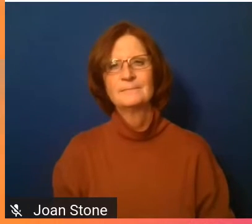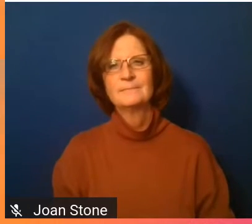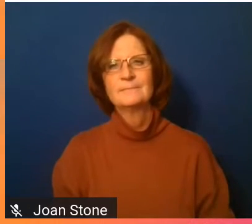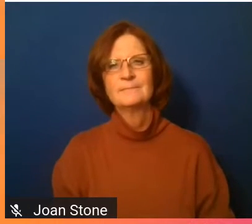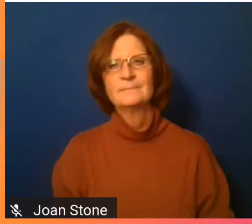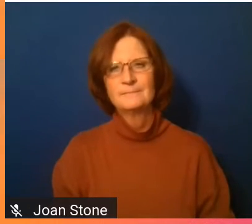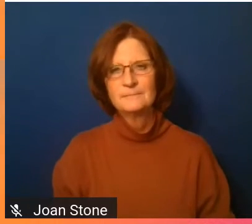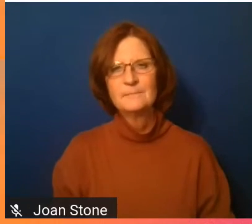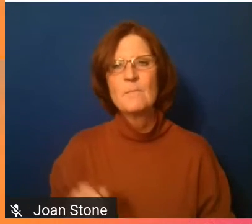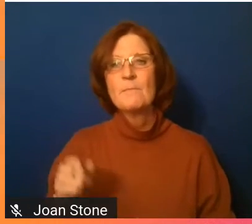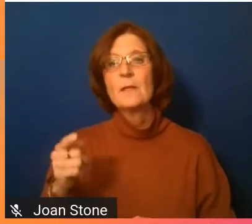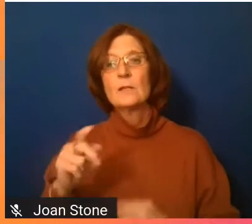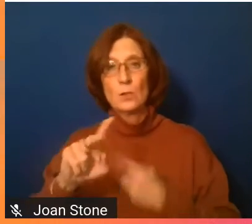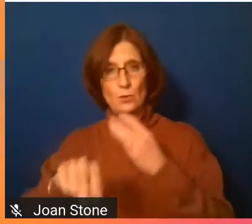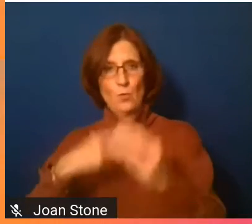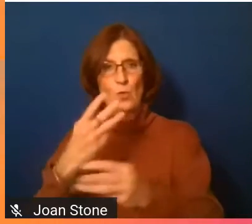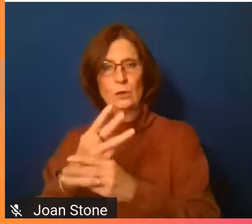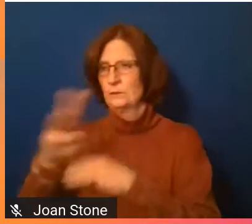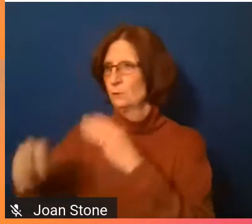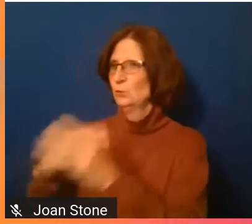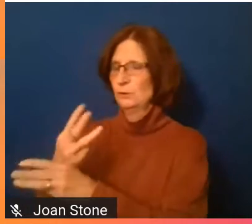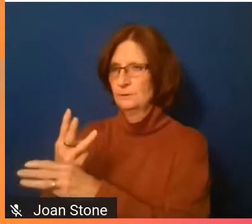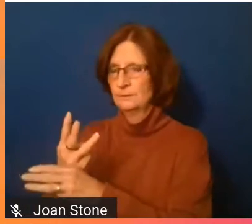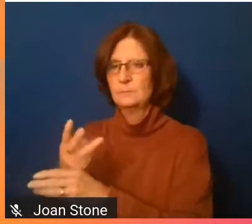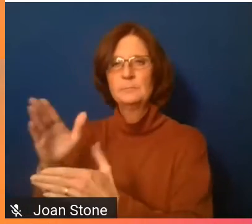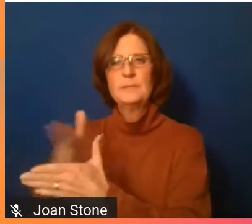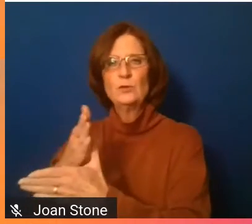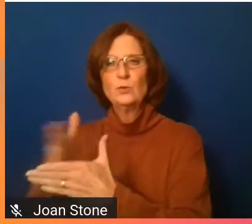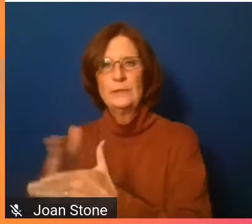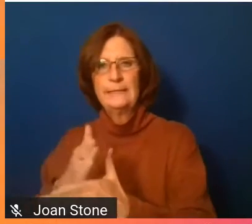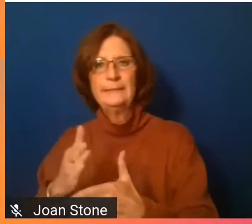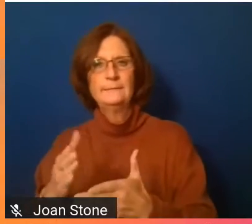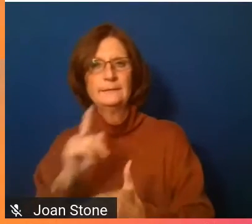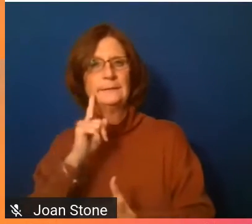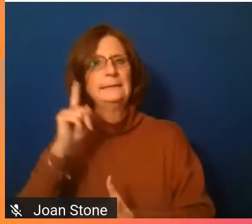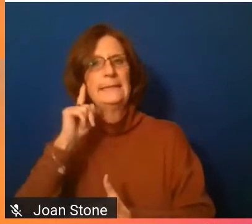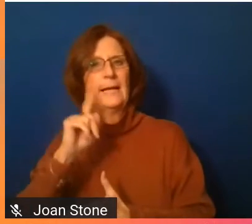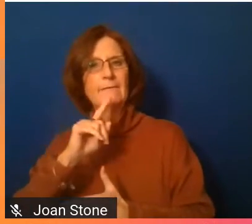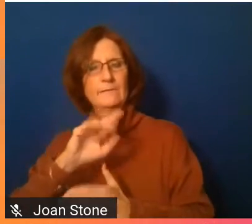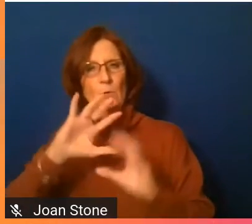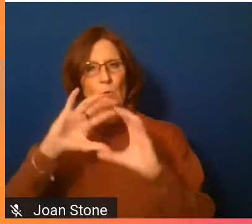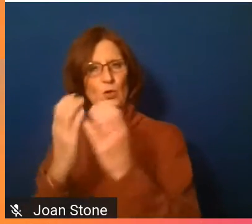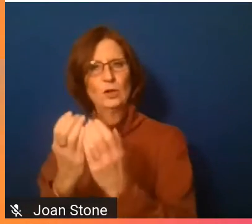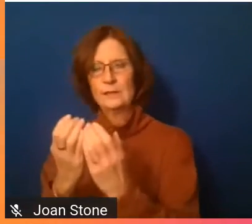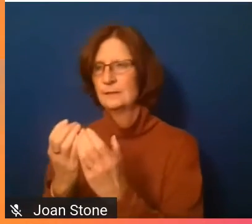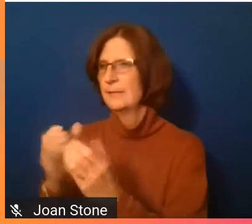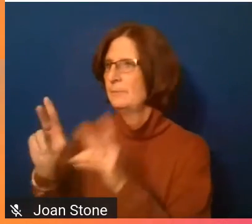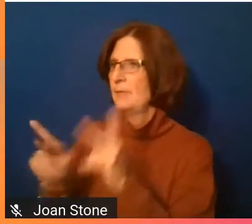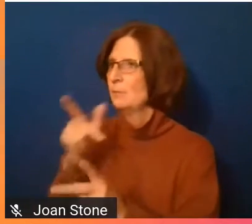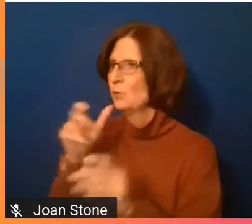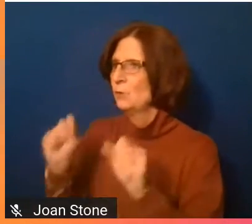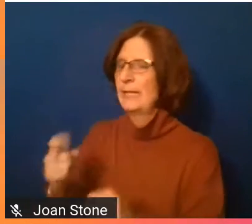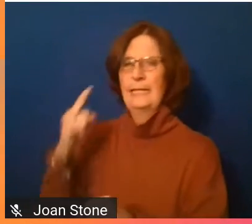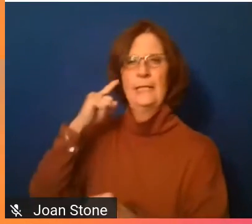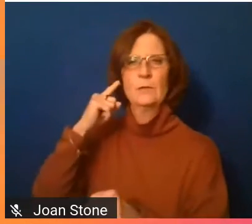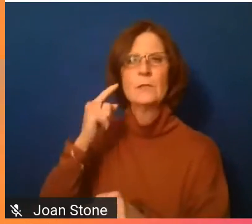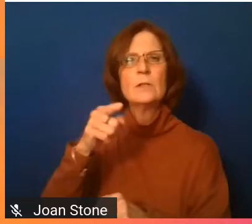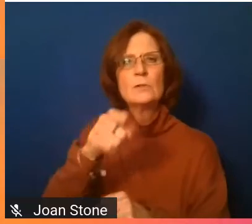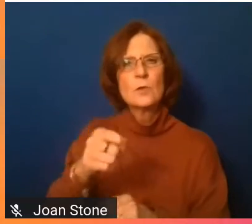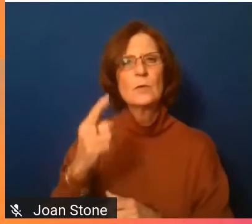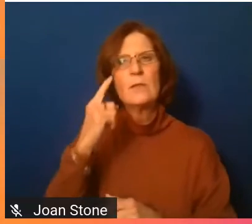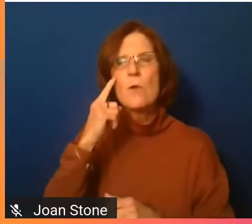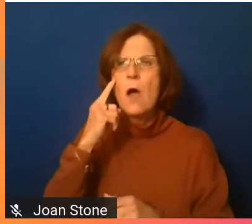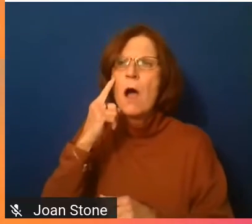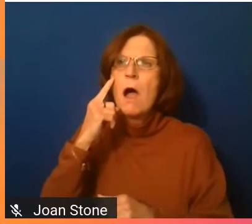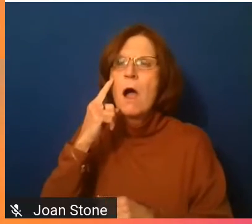merge two different worlds between the deaf people and the people that hears. And so he thought about this island